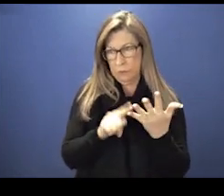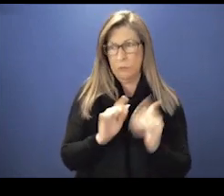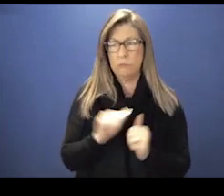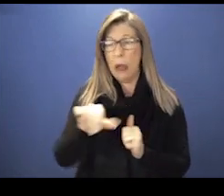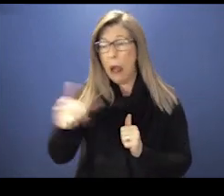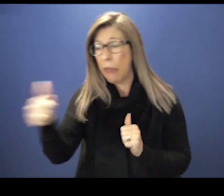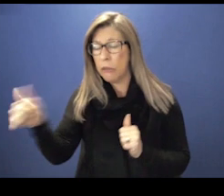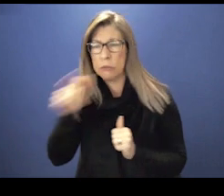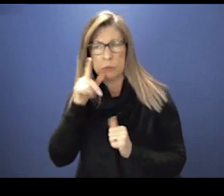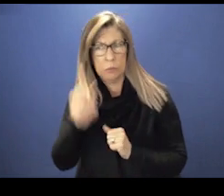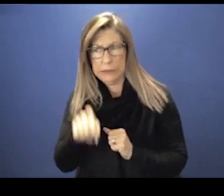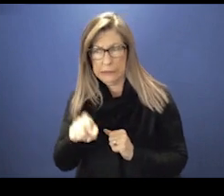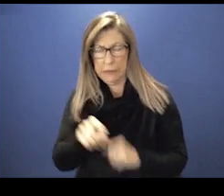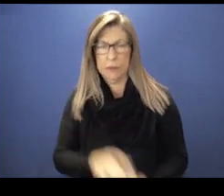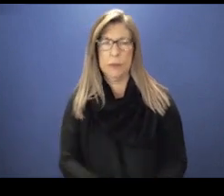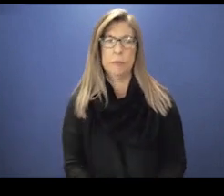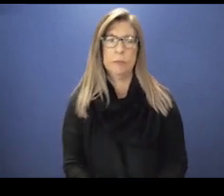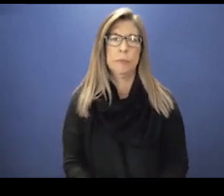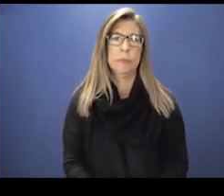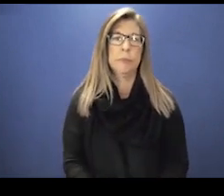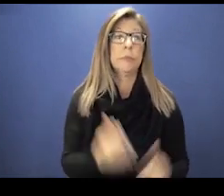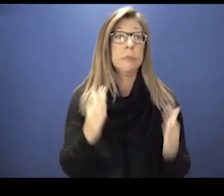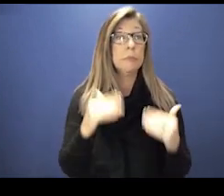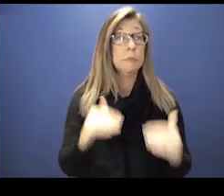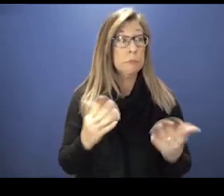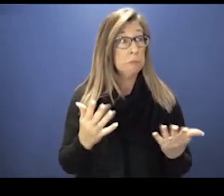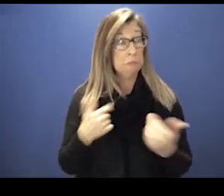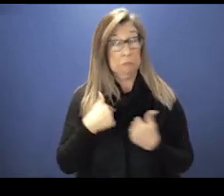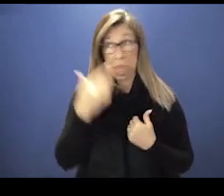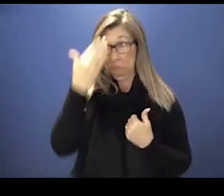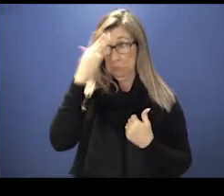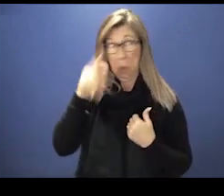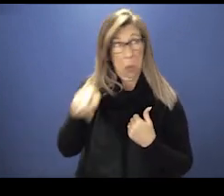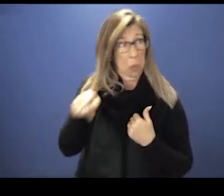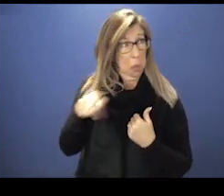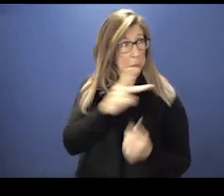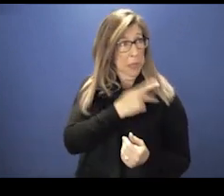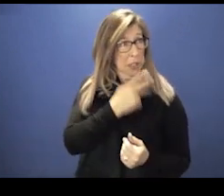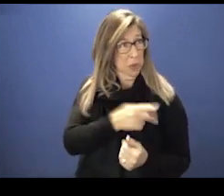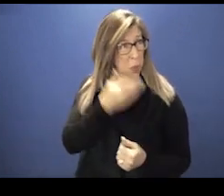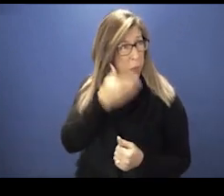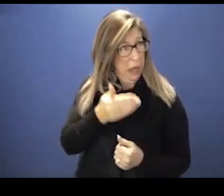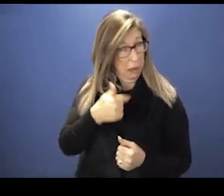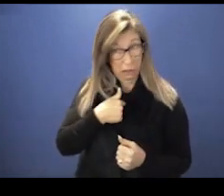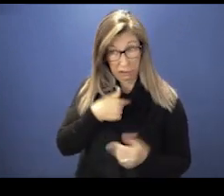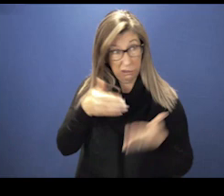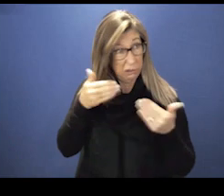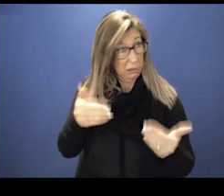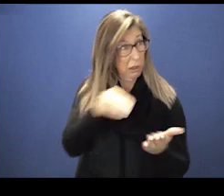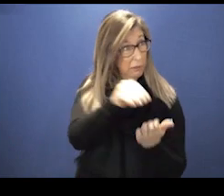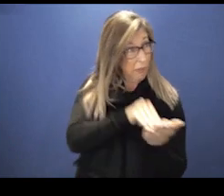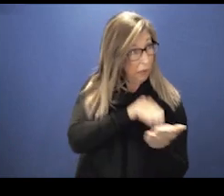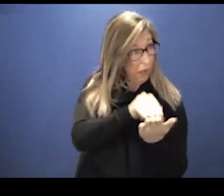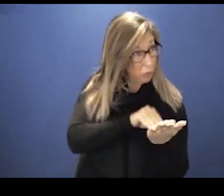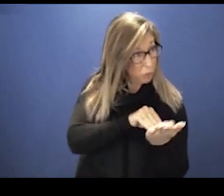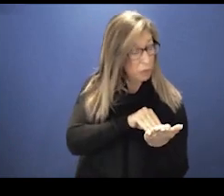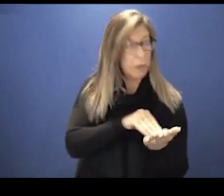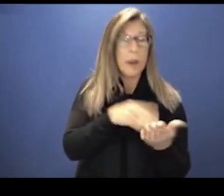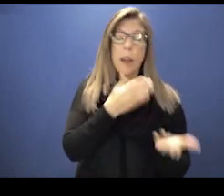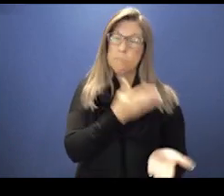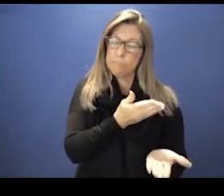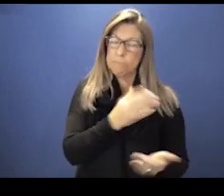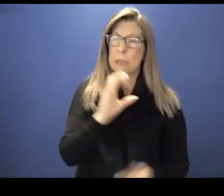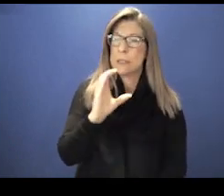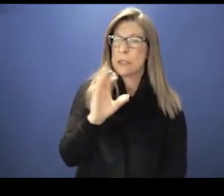Should I complete a T2201 if I don't know the patient very well? The CRA requires that a medical